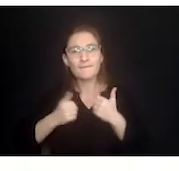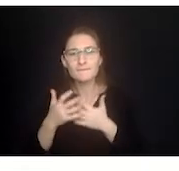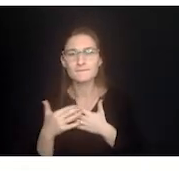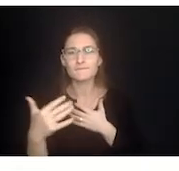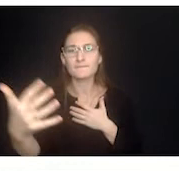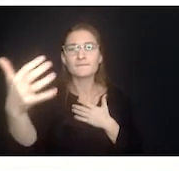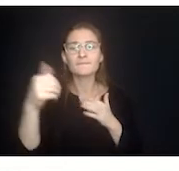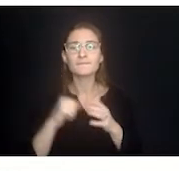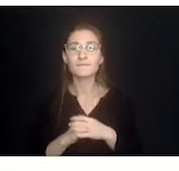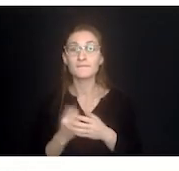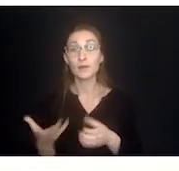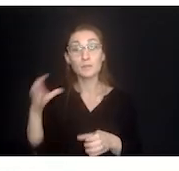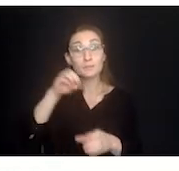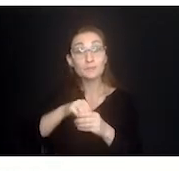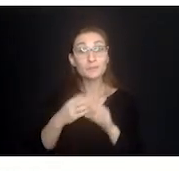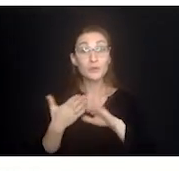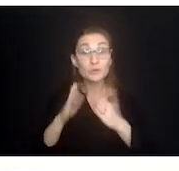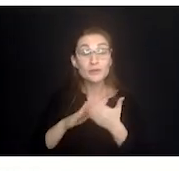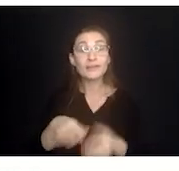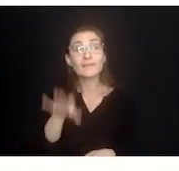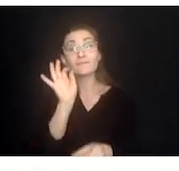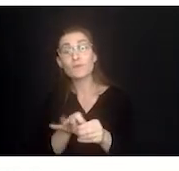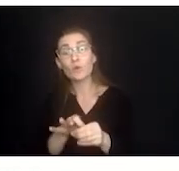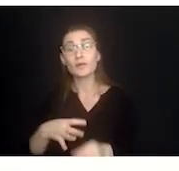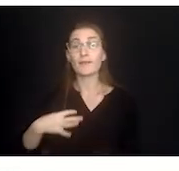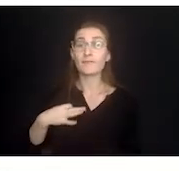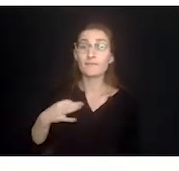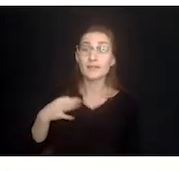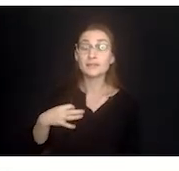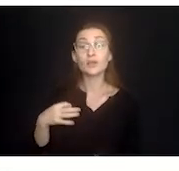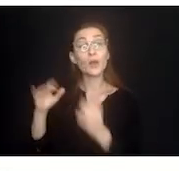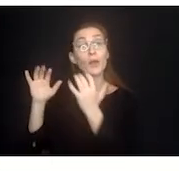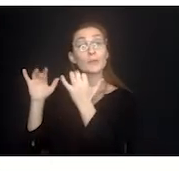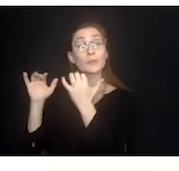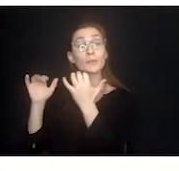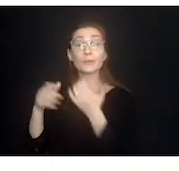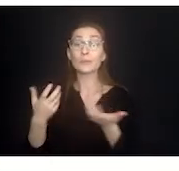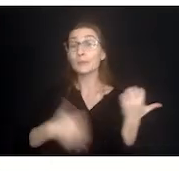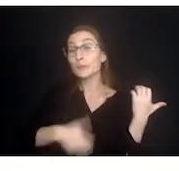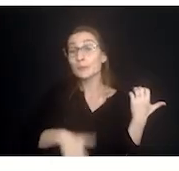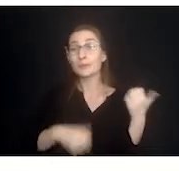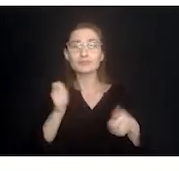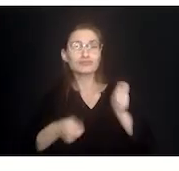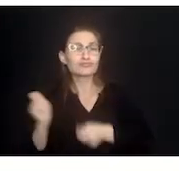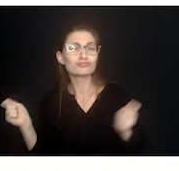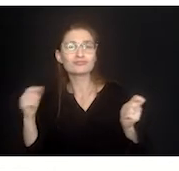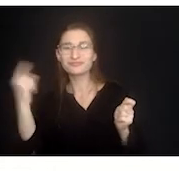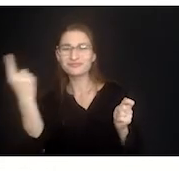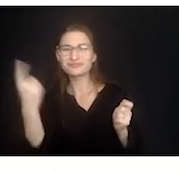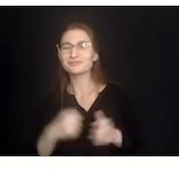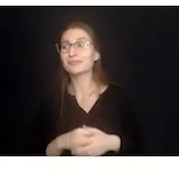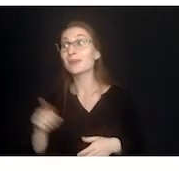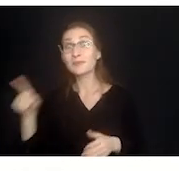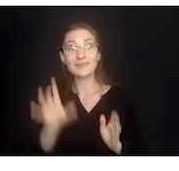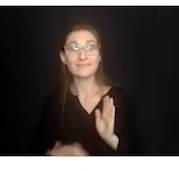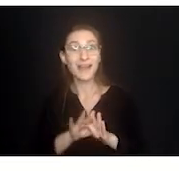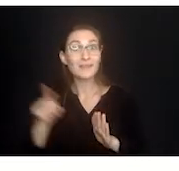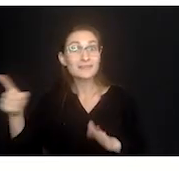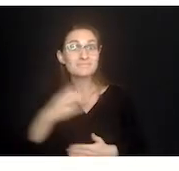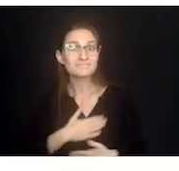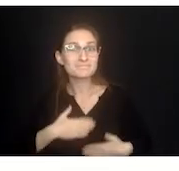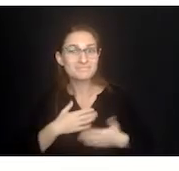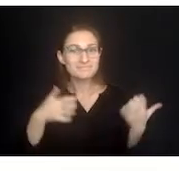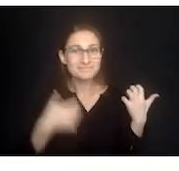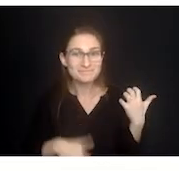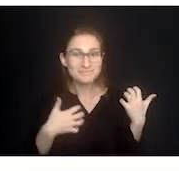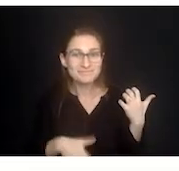want him to have a life we all have and aspire, participate in the community, vote, volunteer, play an instrument, which, by the way, we found out through